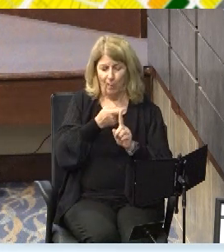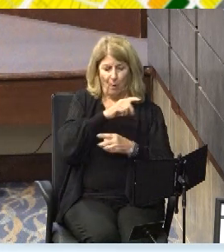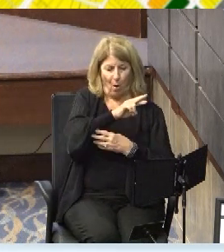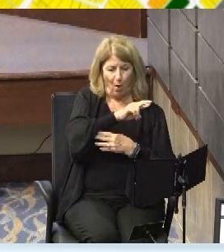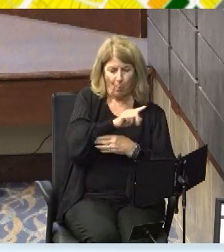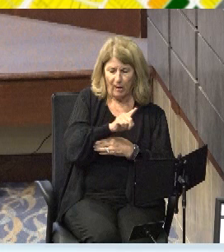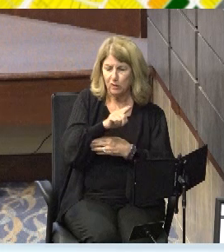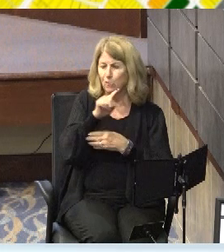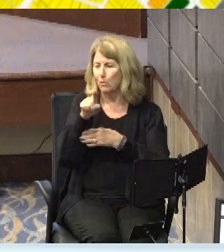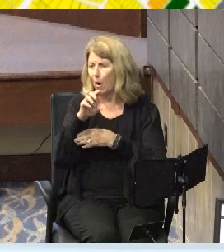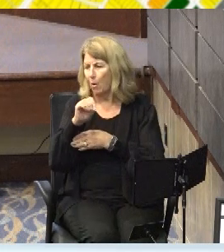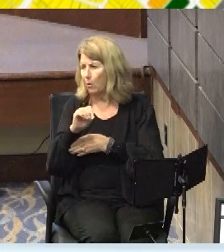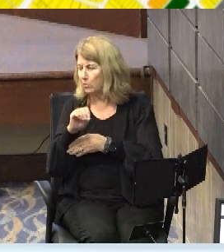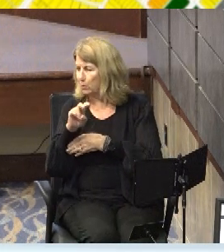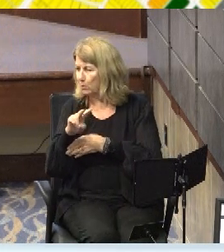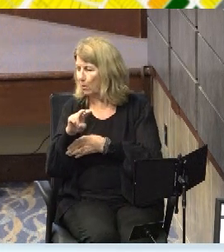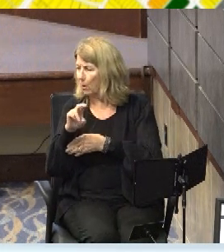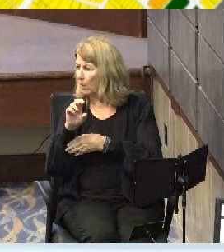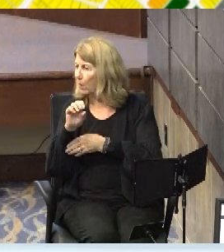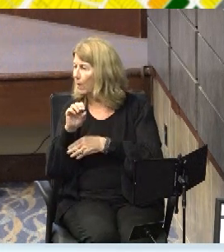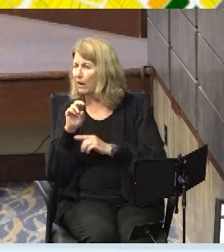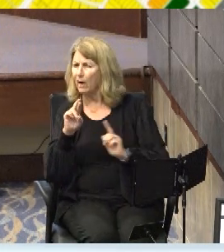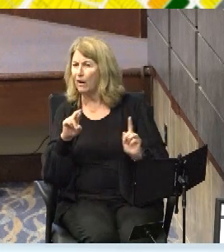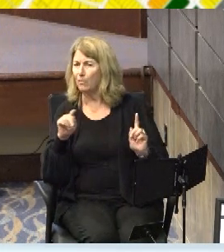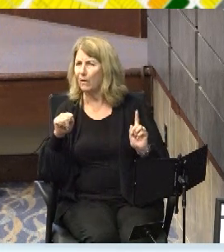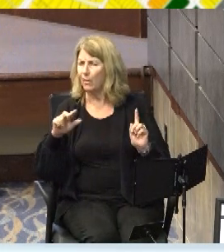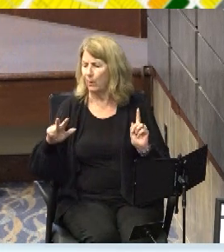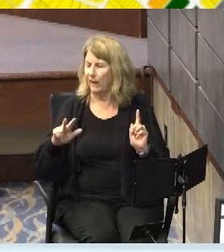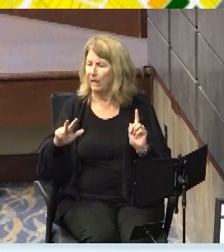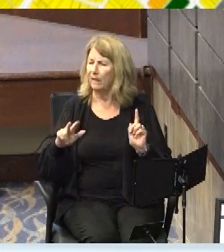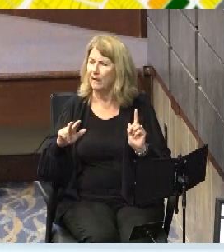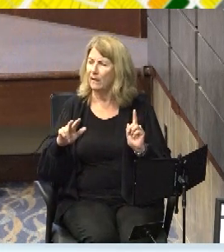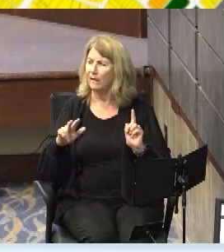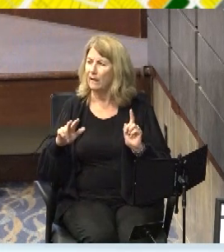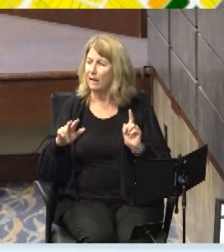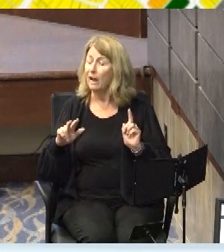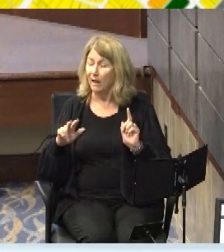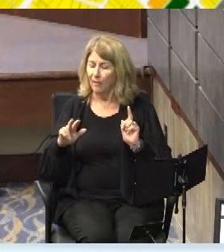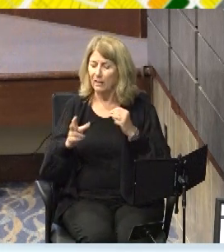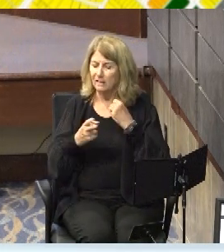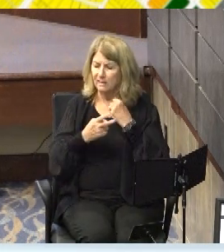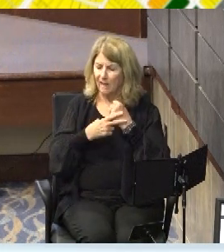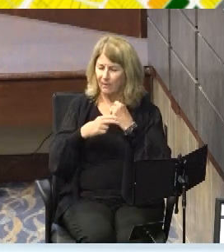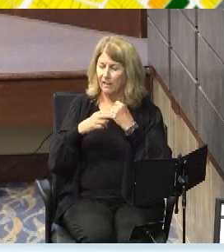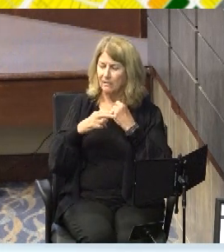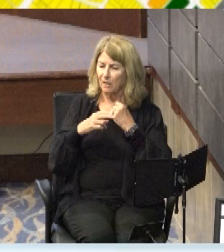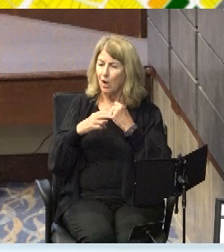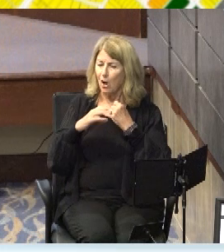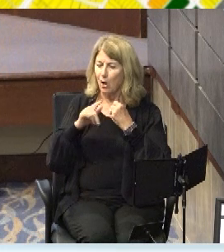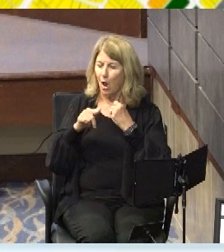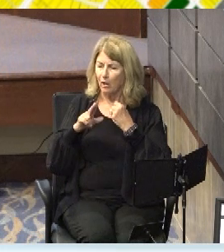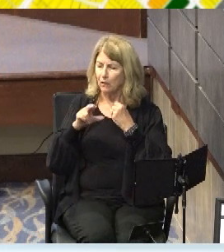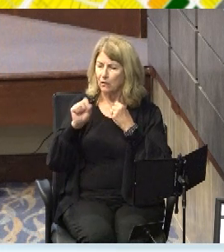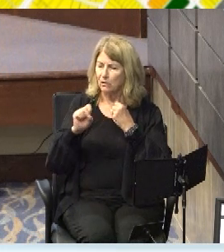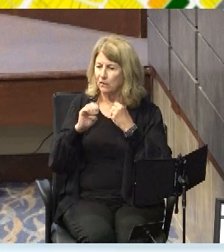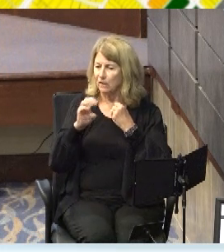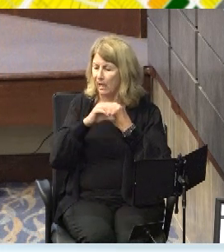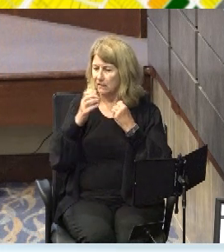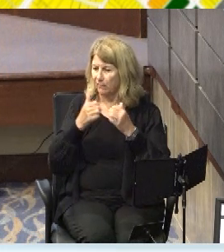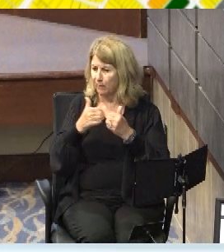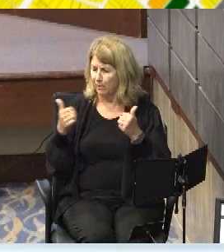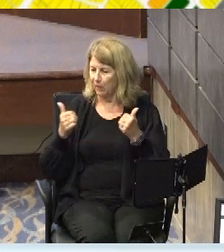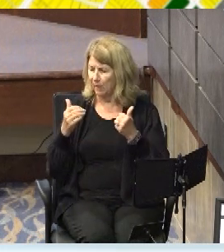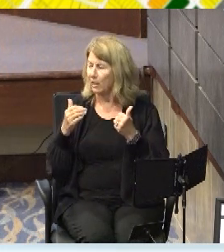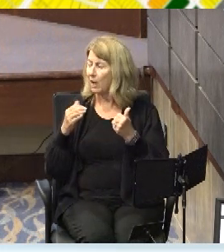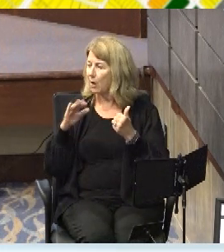O3 district classification, providing for penalties, providing savings clause, providing a severability clause, and finding and determining the meeting in